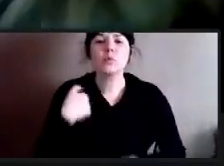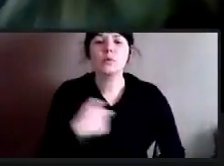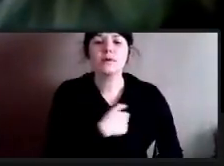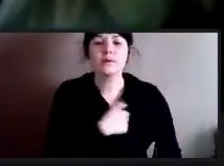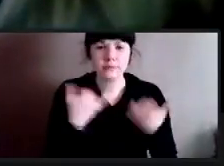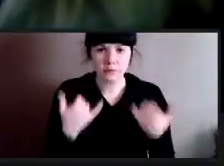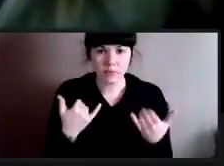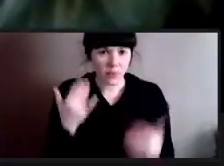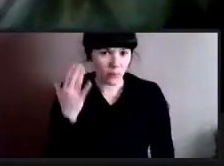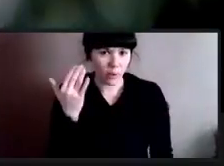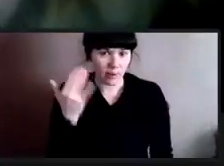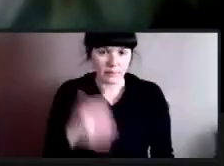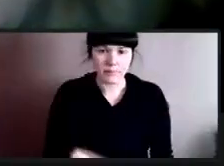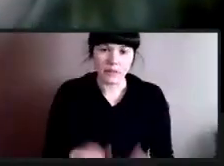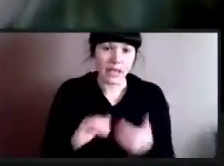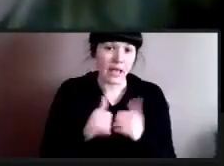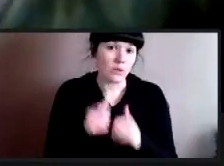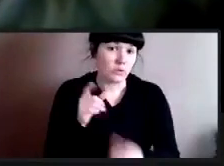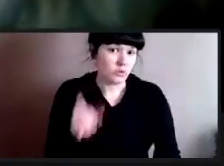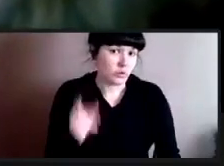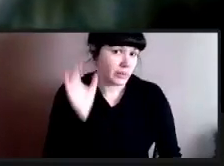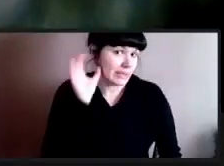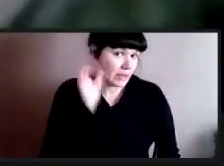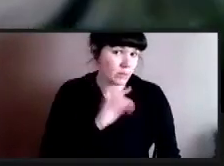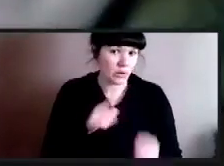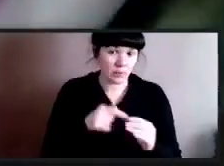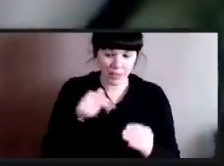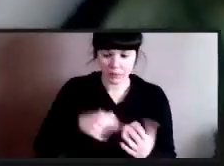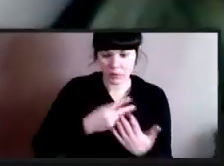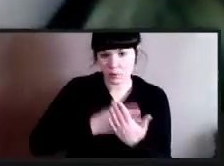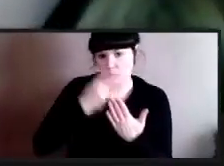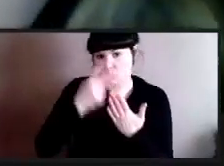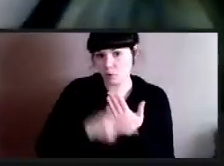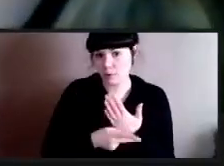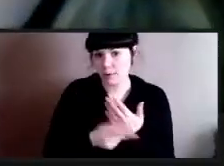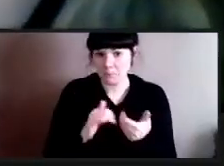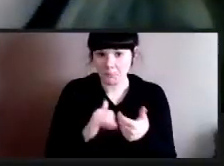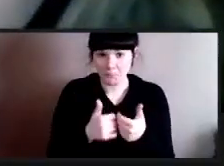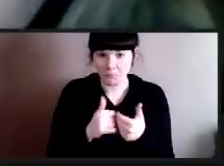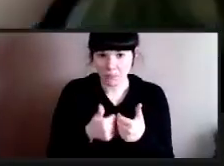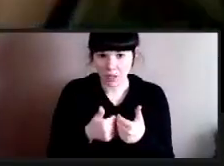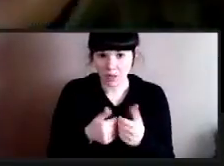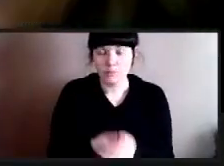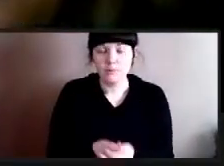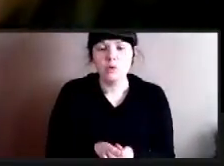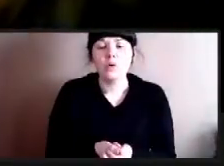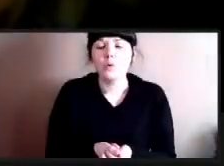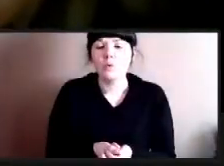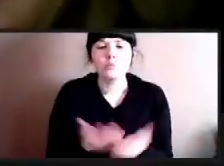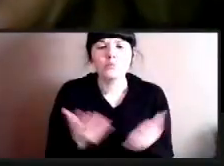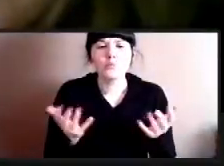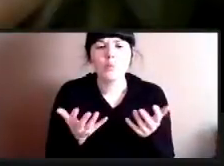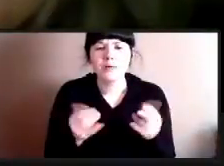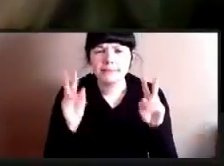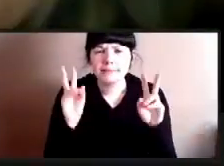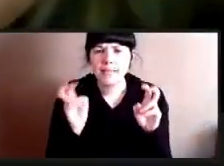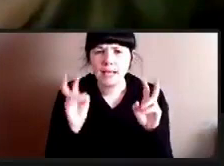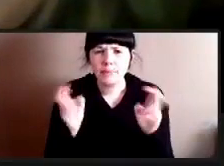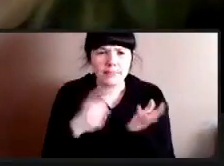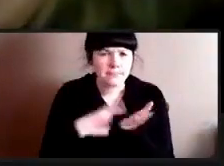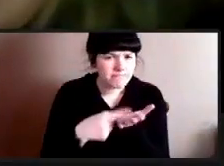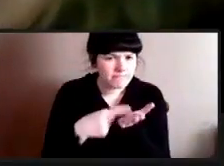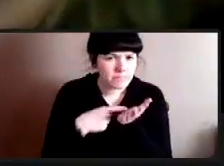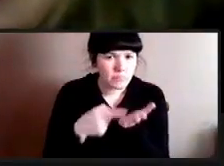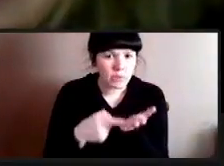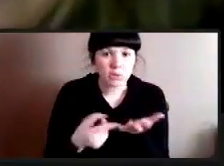us? And what topic are you most looking forward to? And so while you're doing that, it is